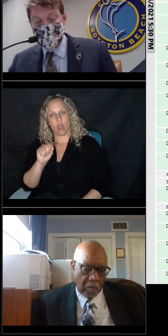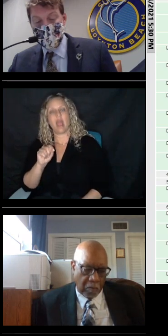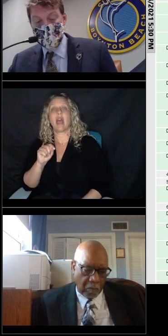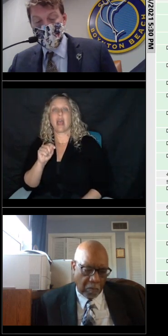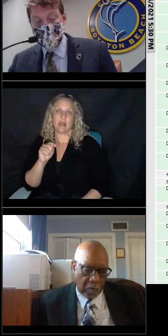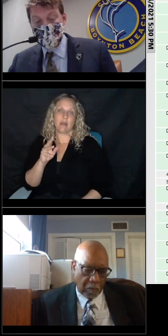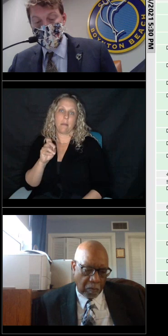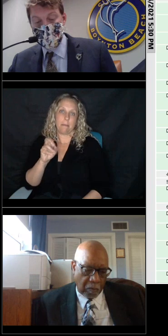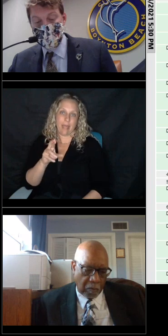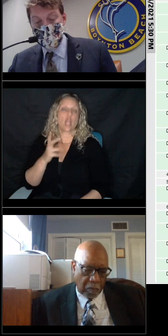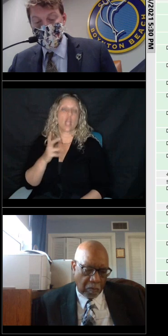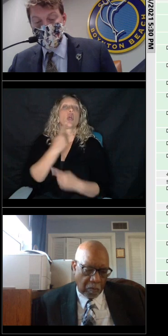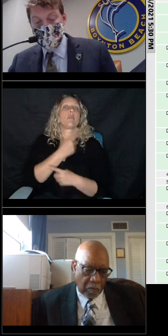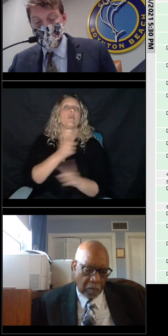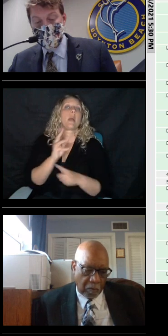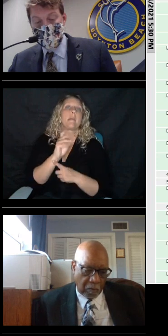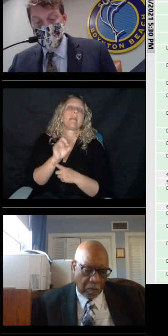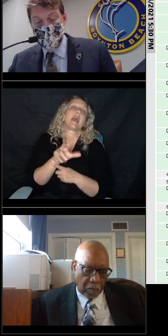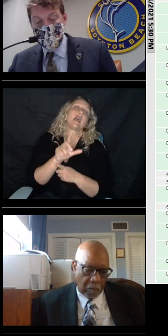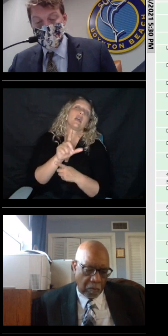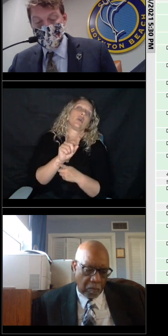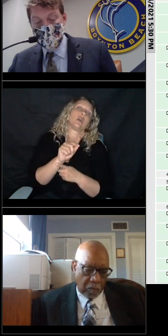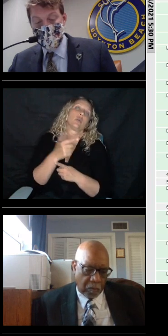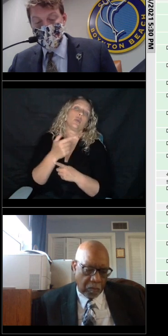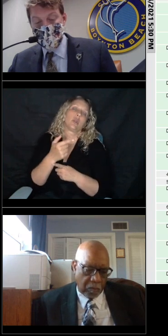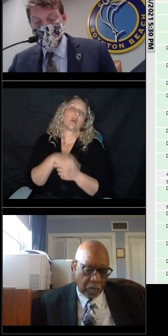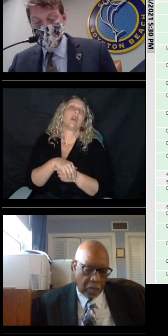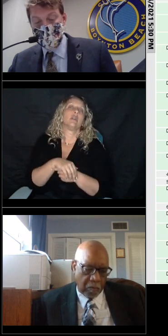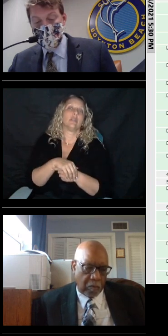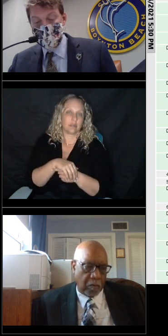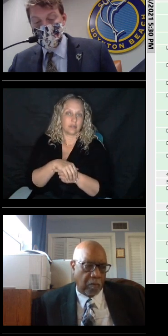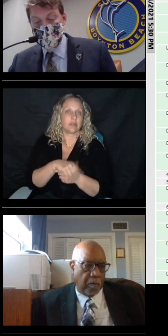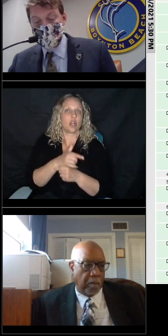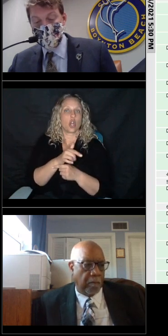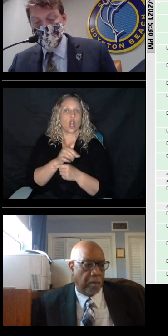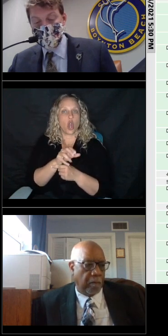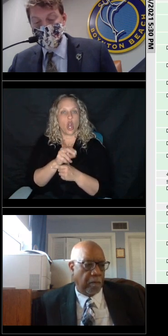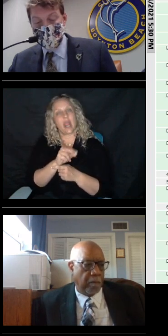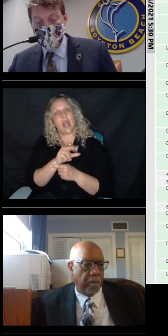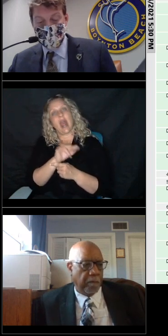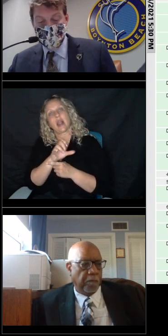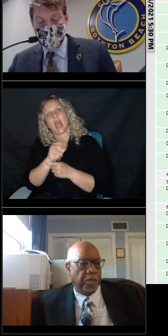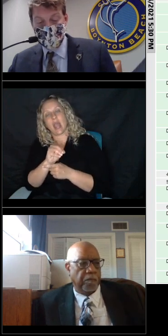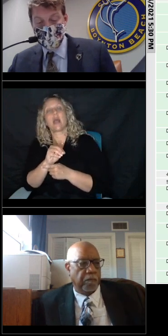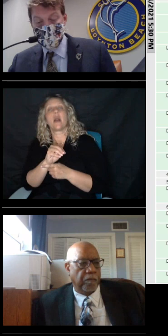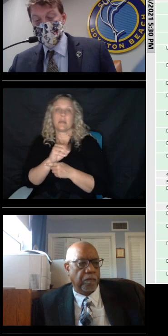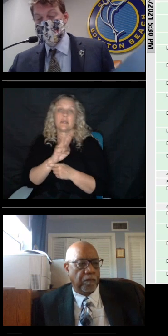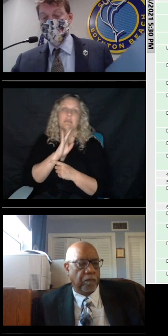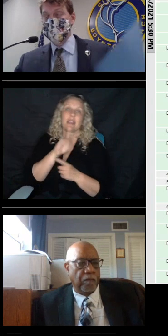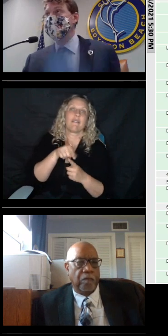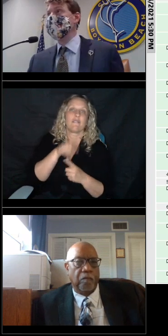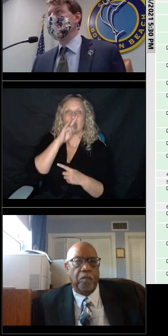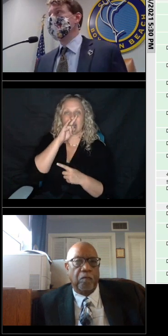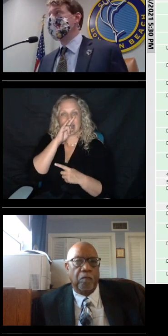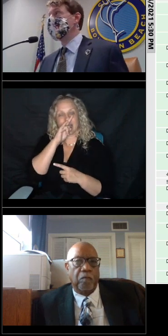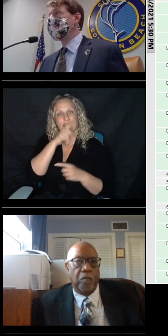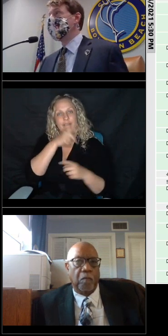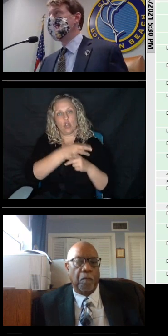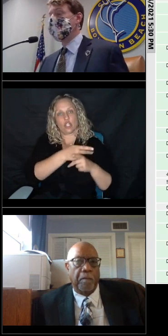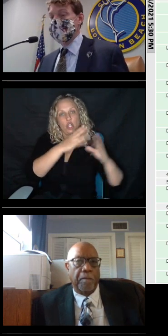to hereby proclaim the month of May 2021 as Guardian Ad Litem Speak Up for Kids and Foster Care Appreciation Month.